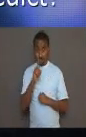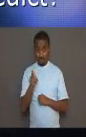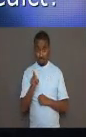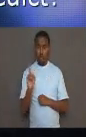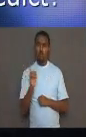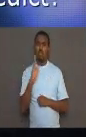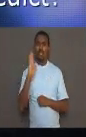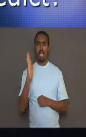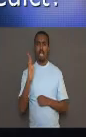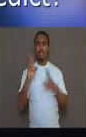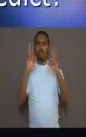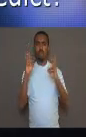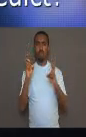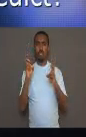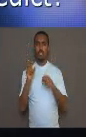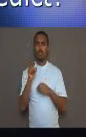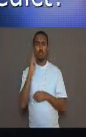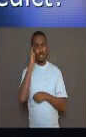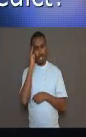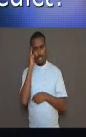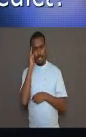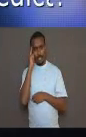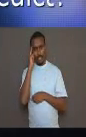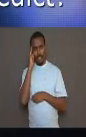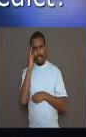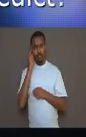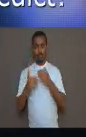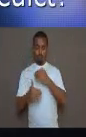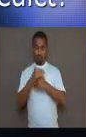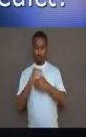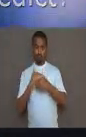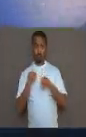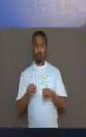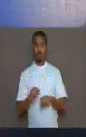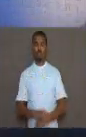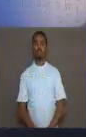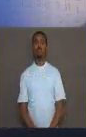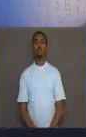What kinds of topics do you think will be covered?